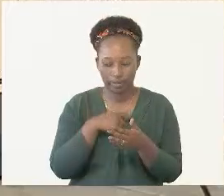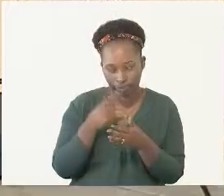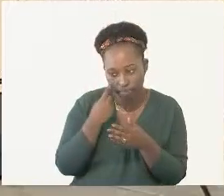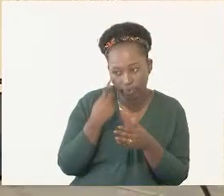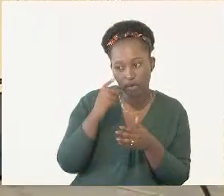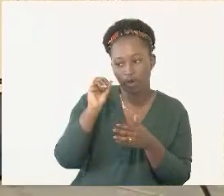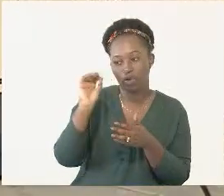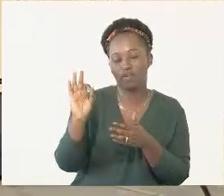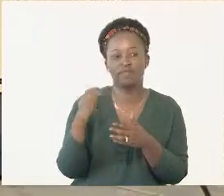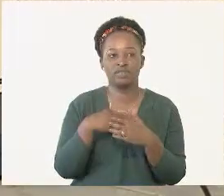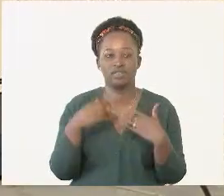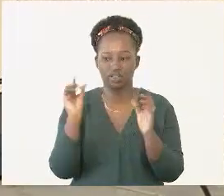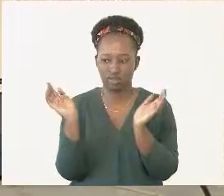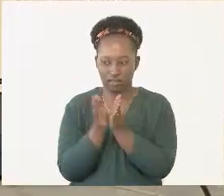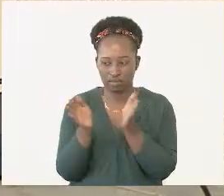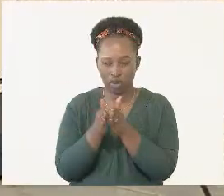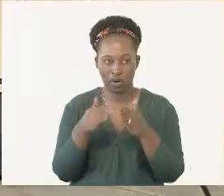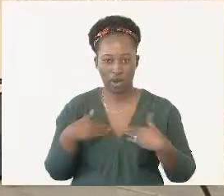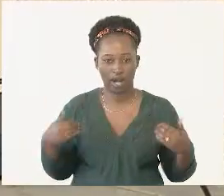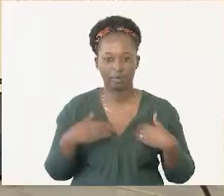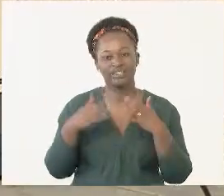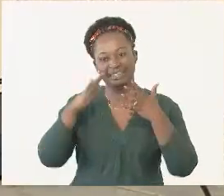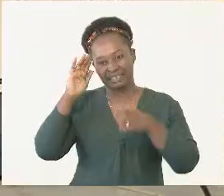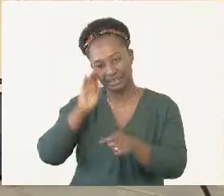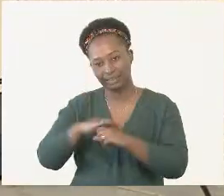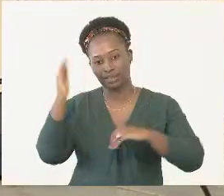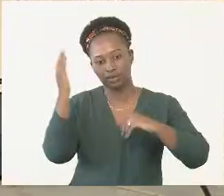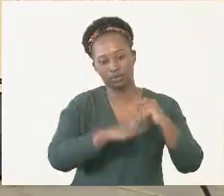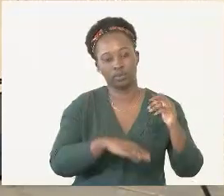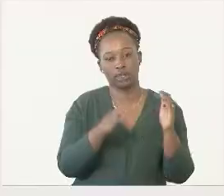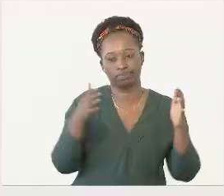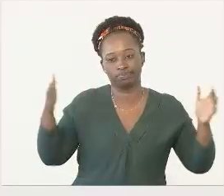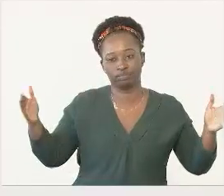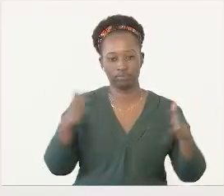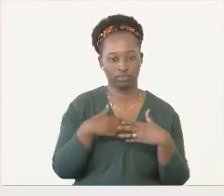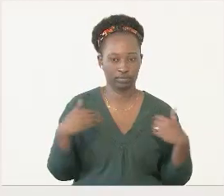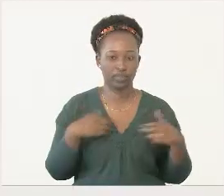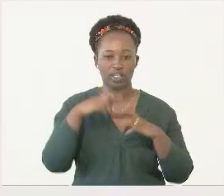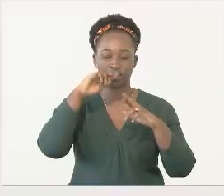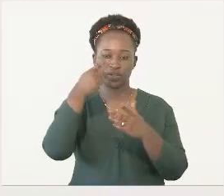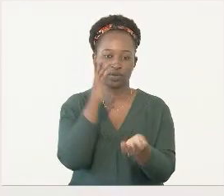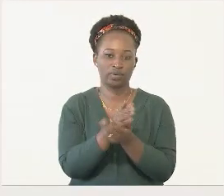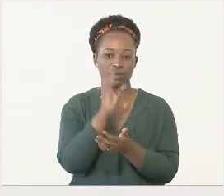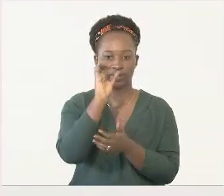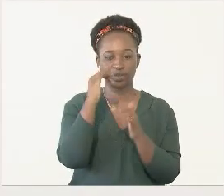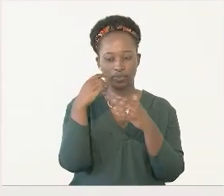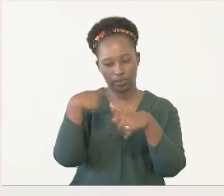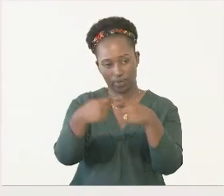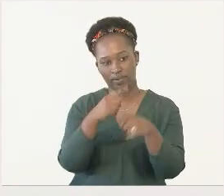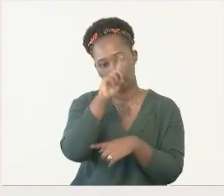of small animals is greater than that of large animals. So the answer is C. Let us go to question